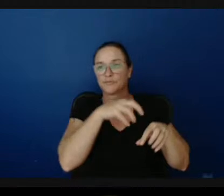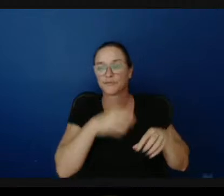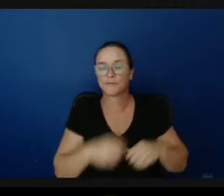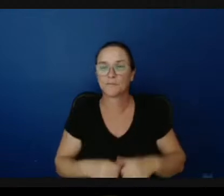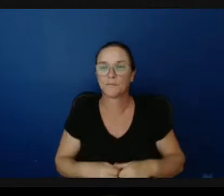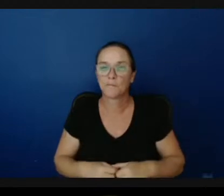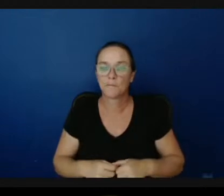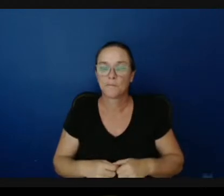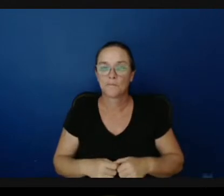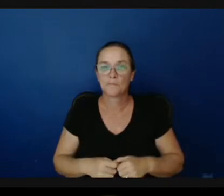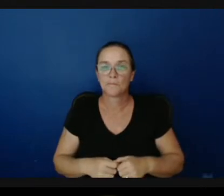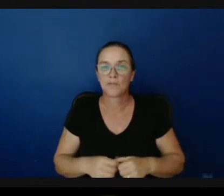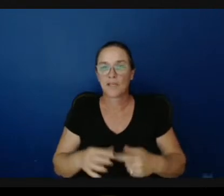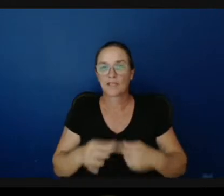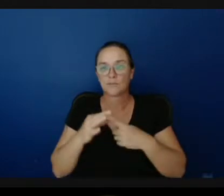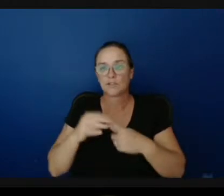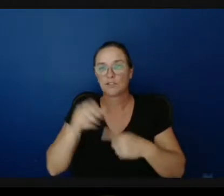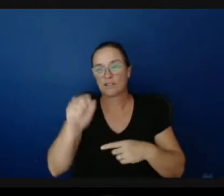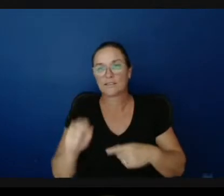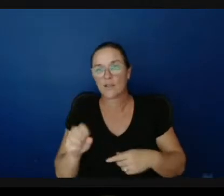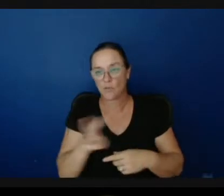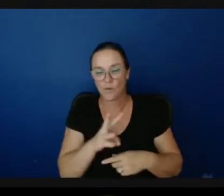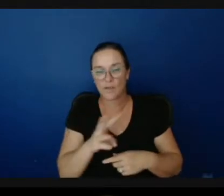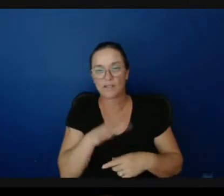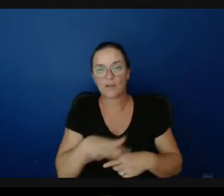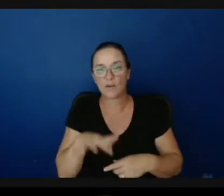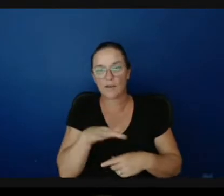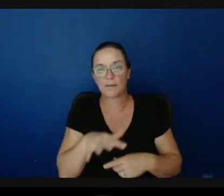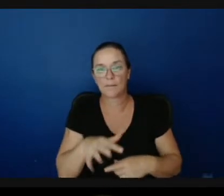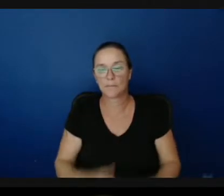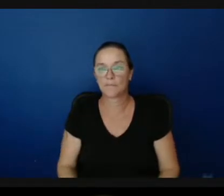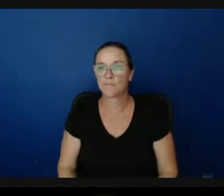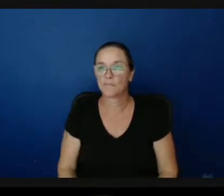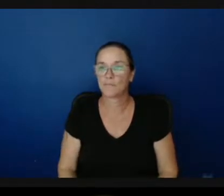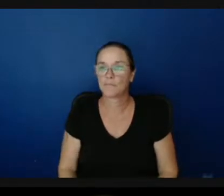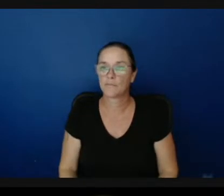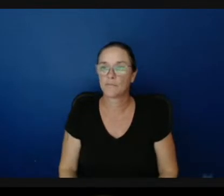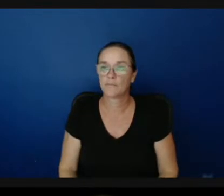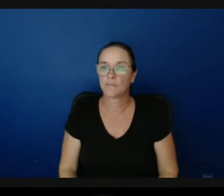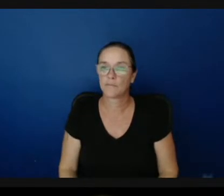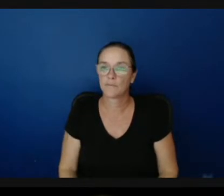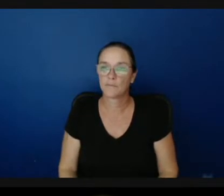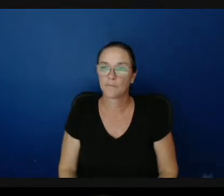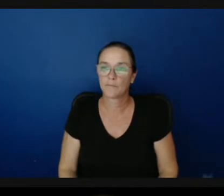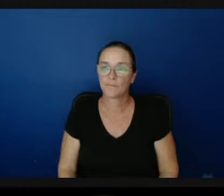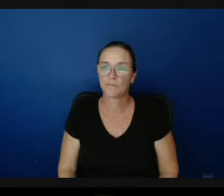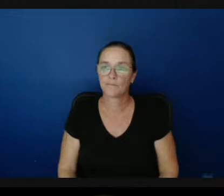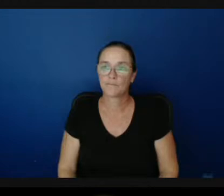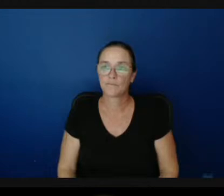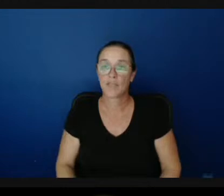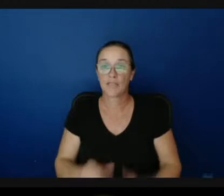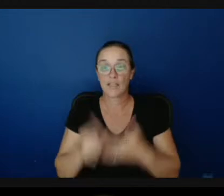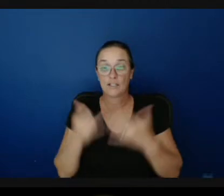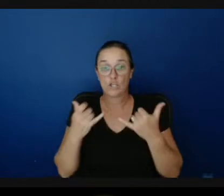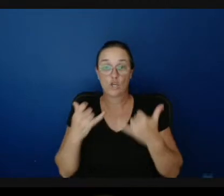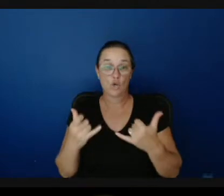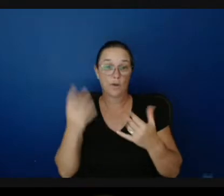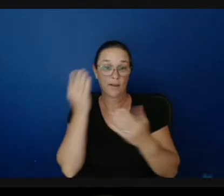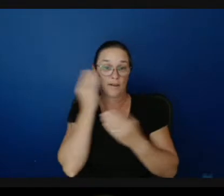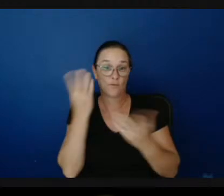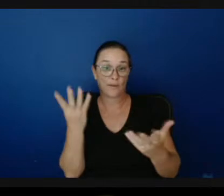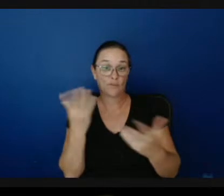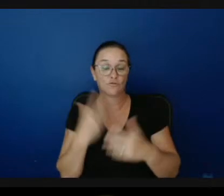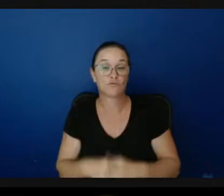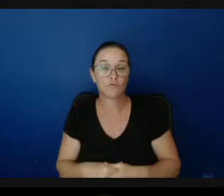especially in this southwest section over here. That's the current release. I thought we